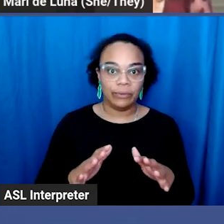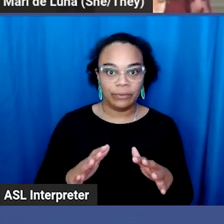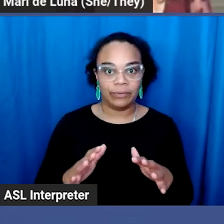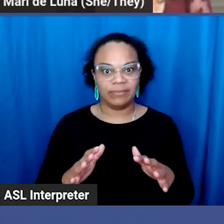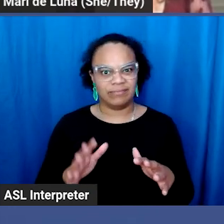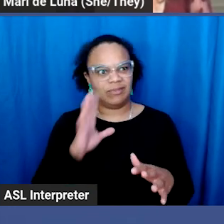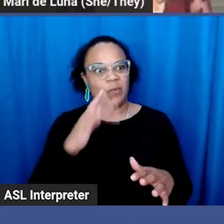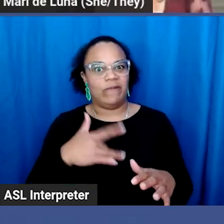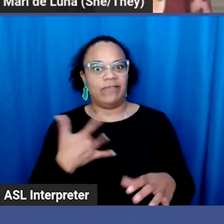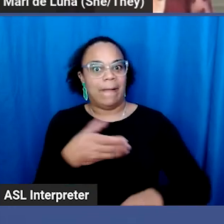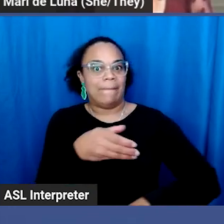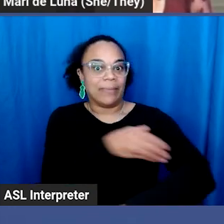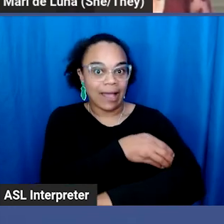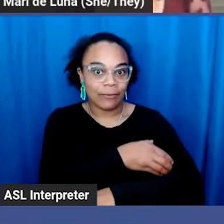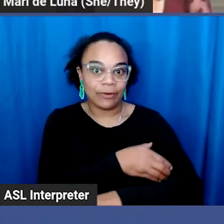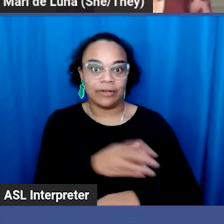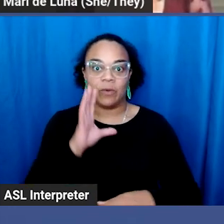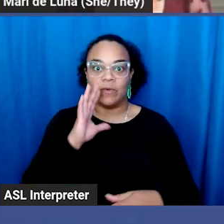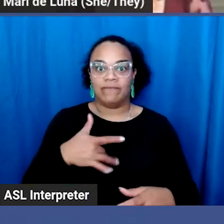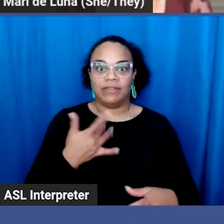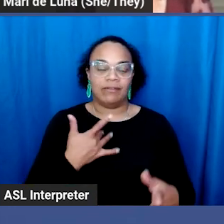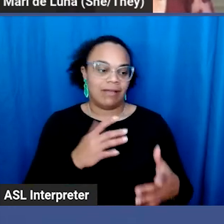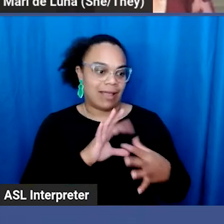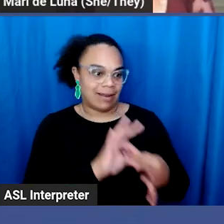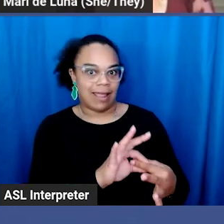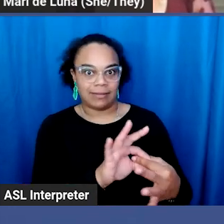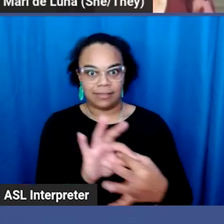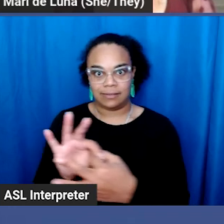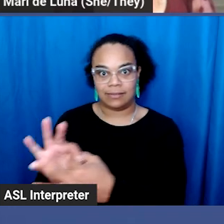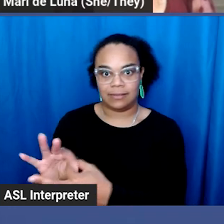feel empowered and connected to one another?